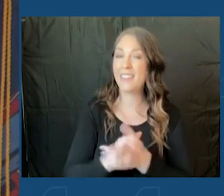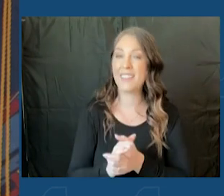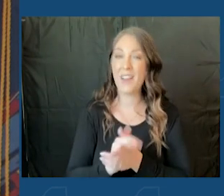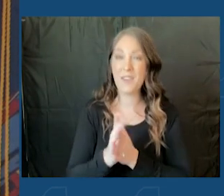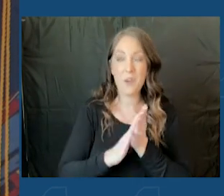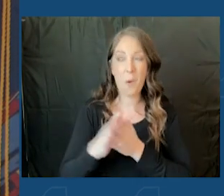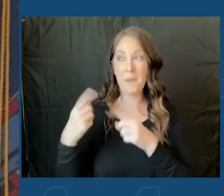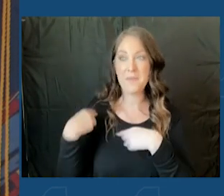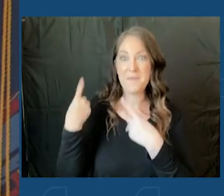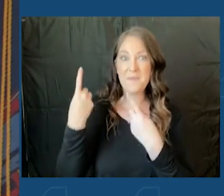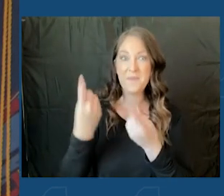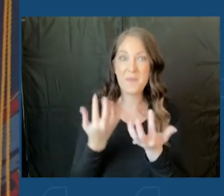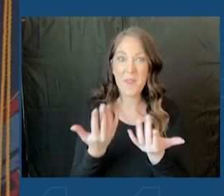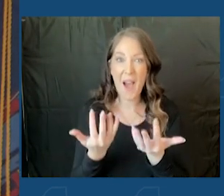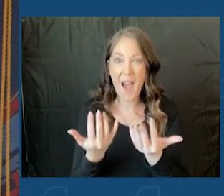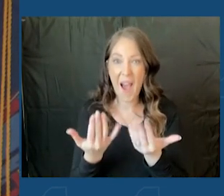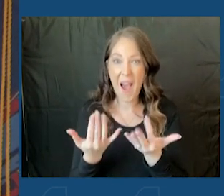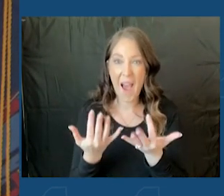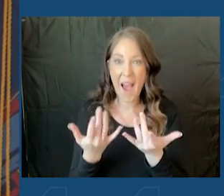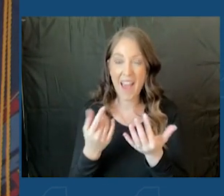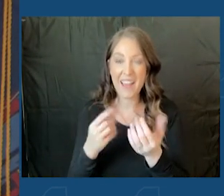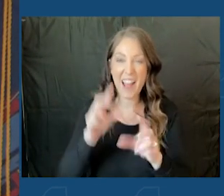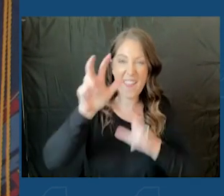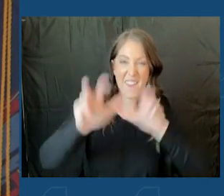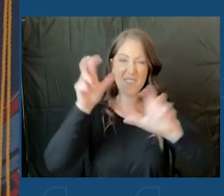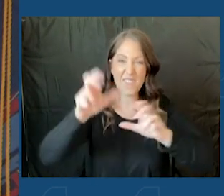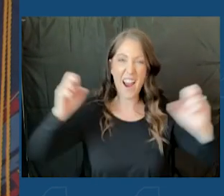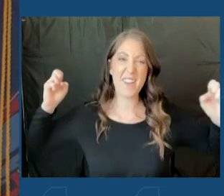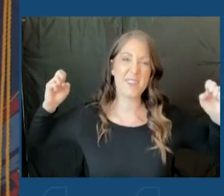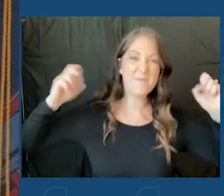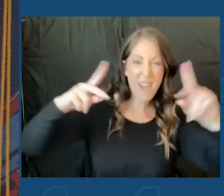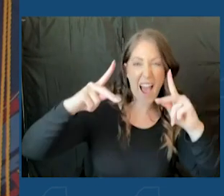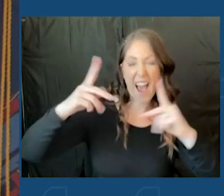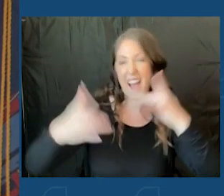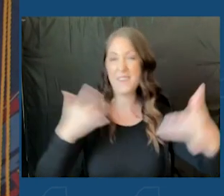year for, isn't it? The fair is back, and I'm so excited to be here.